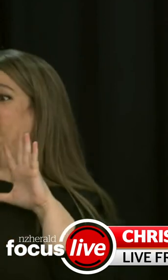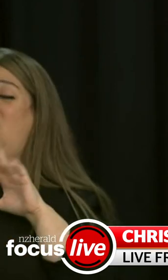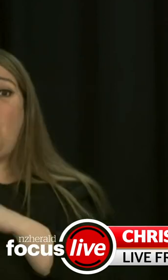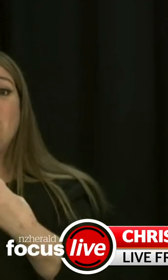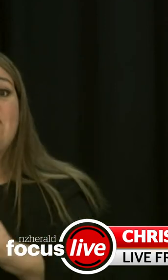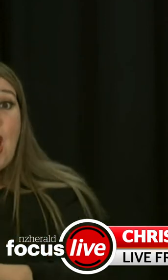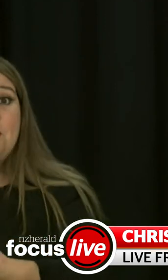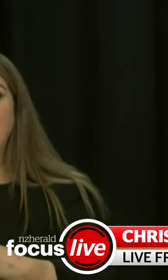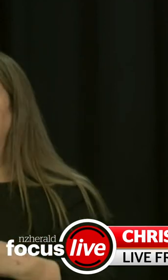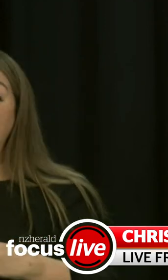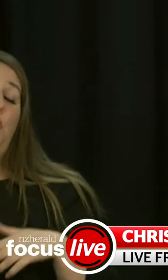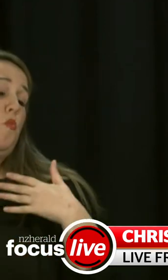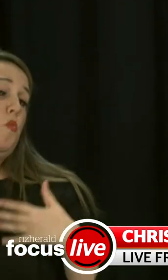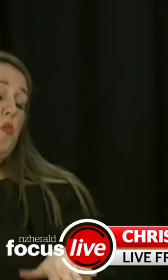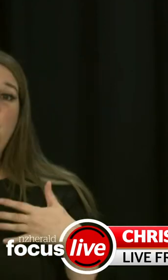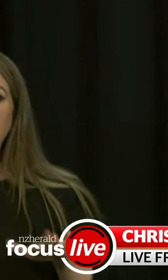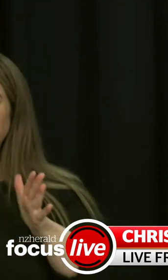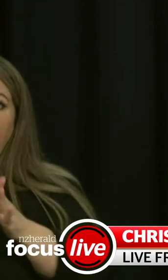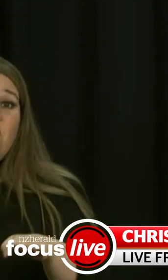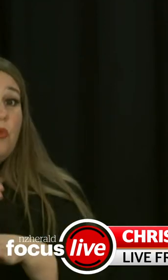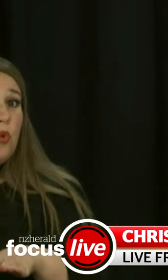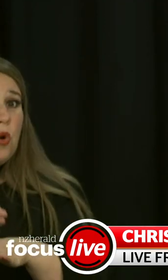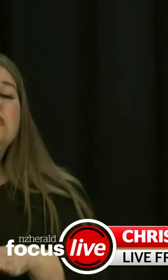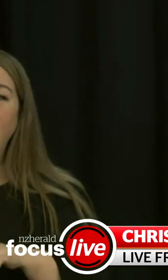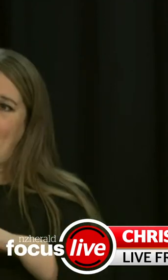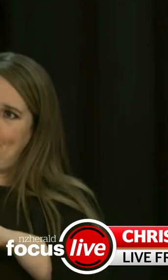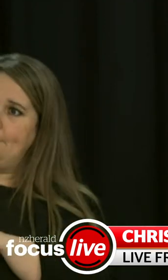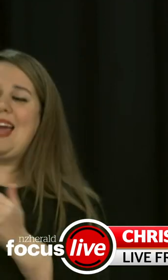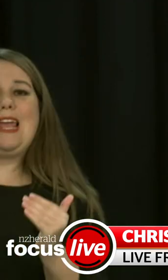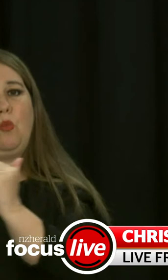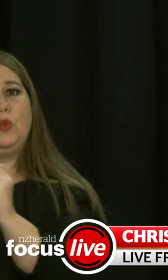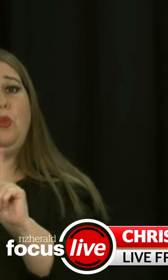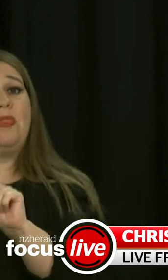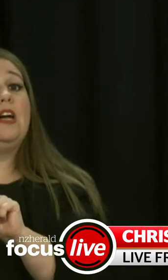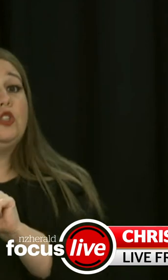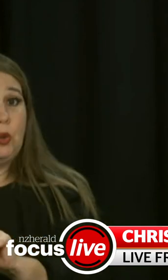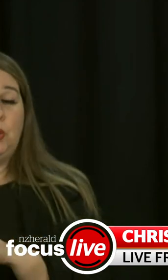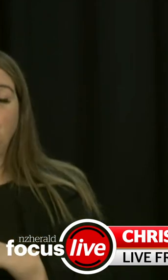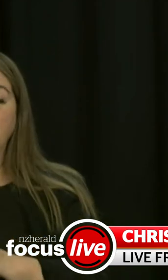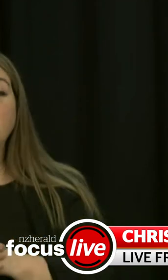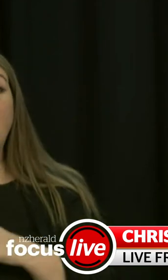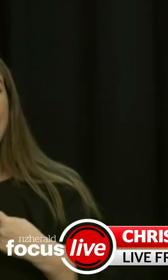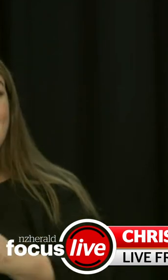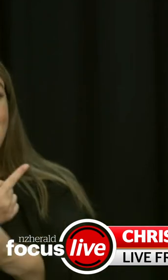do. The pay rises resulting from this announcement will come into effect